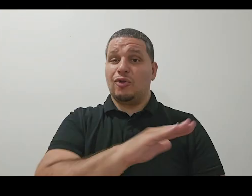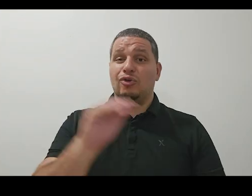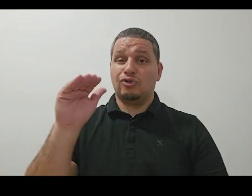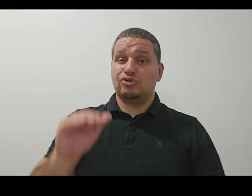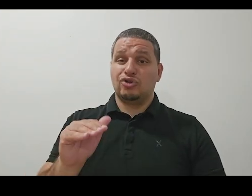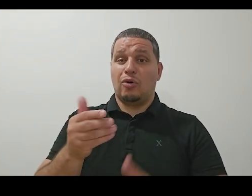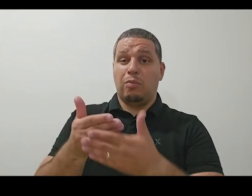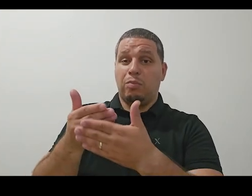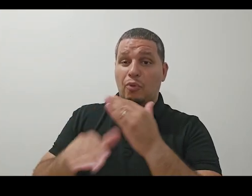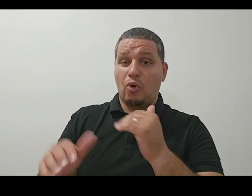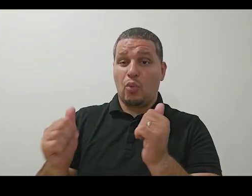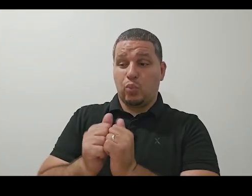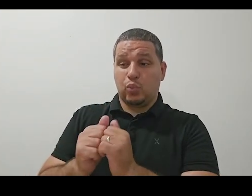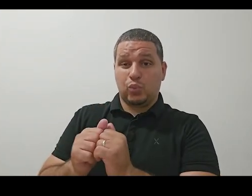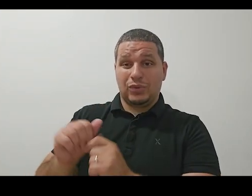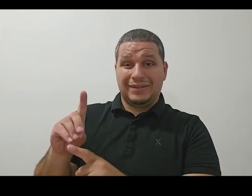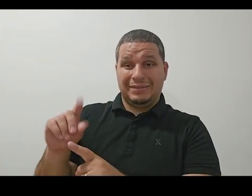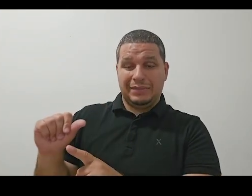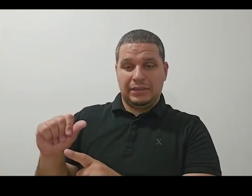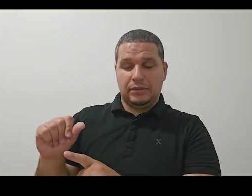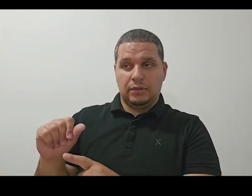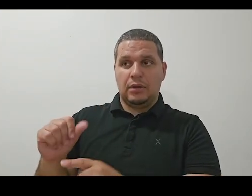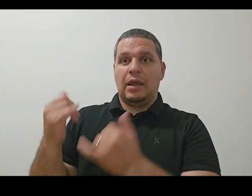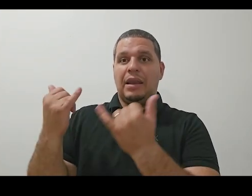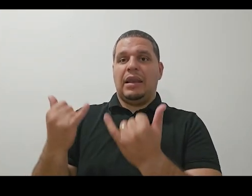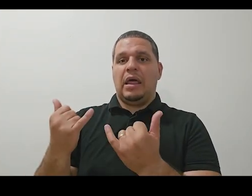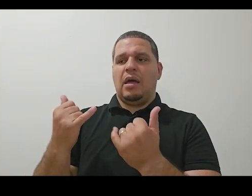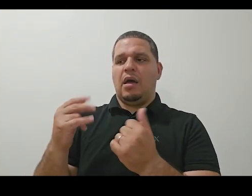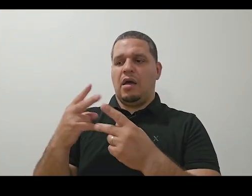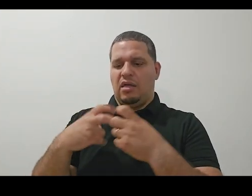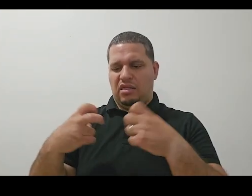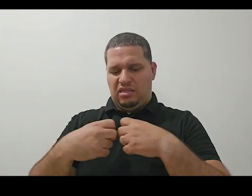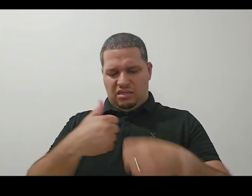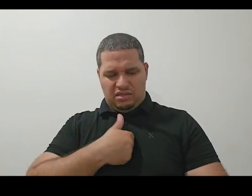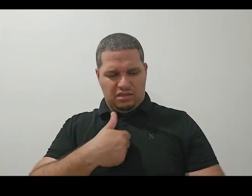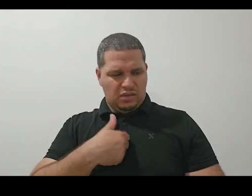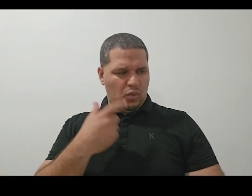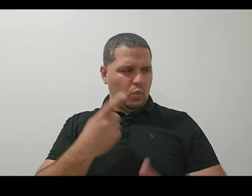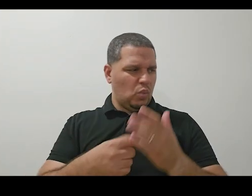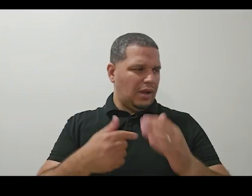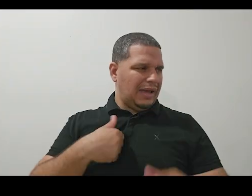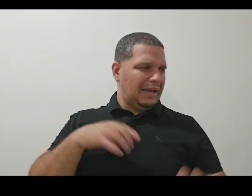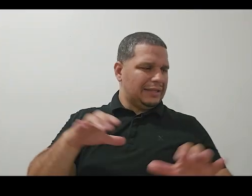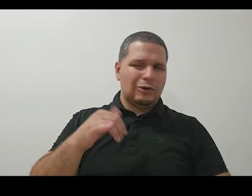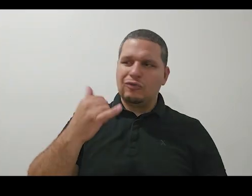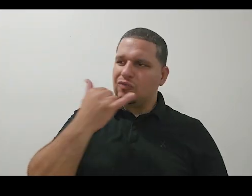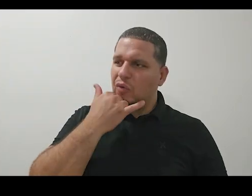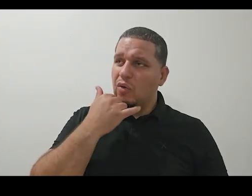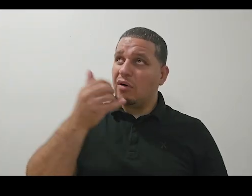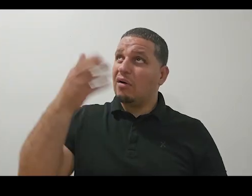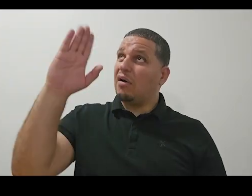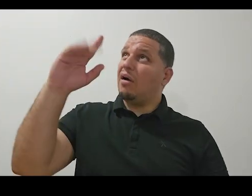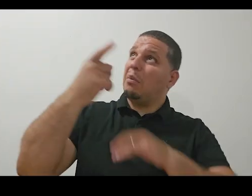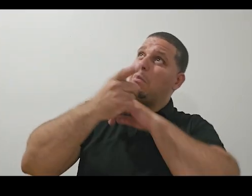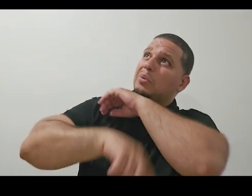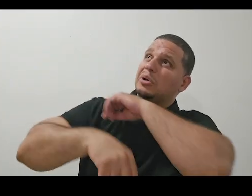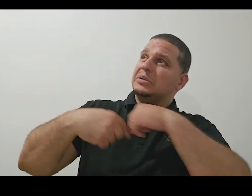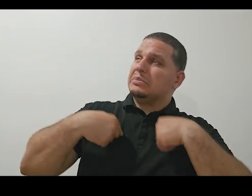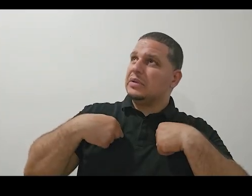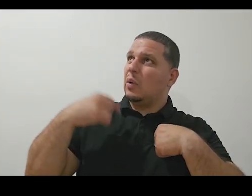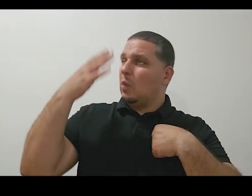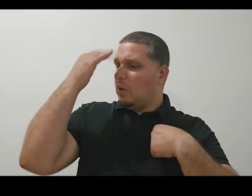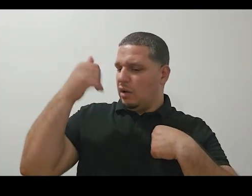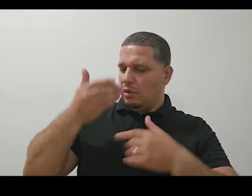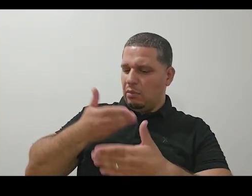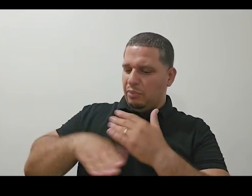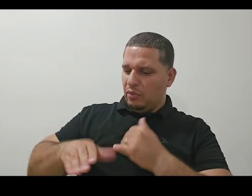child is born with a disability, now they're looking at themselves. What did I do wrong for the higher powers to punish